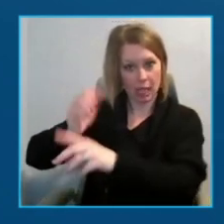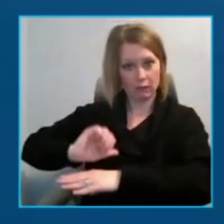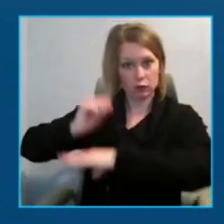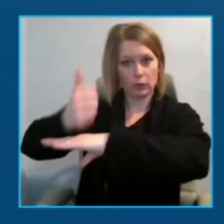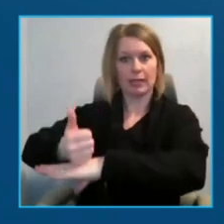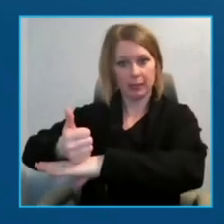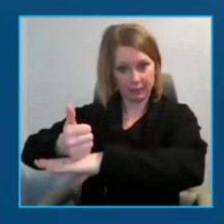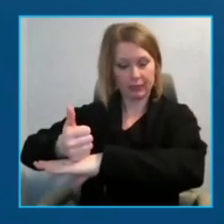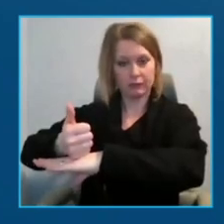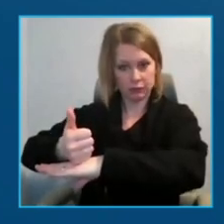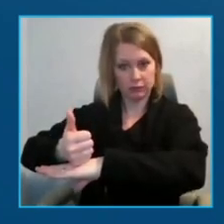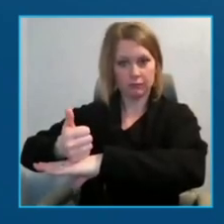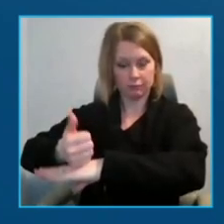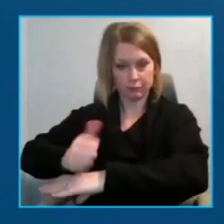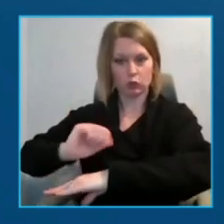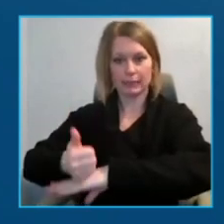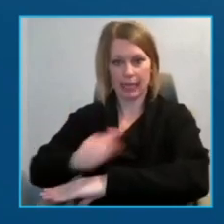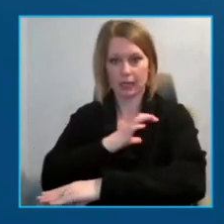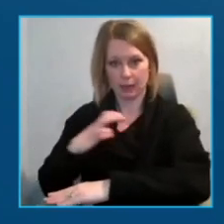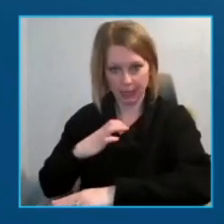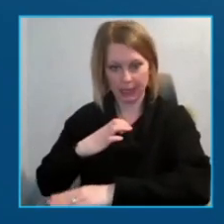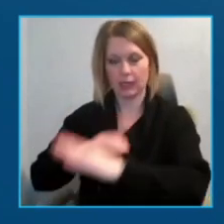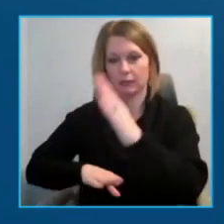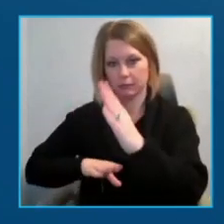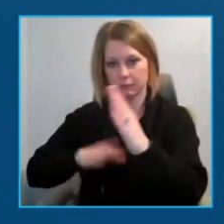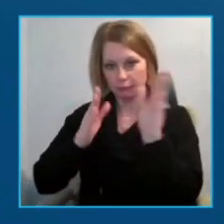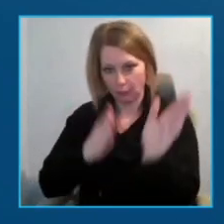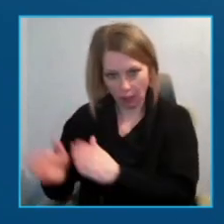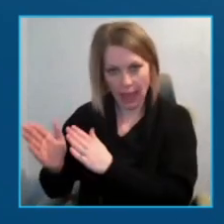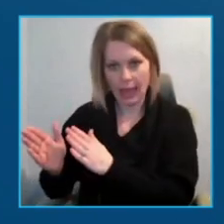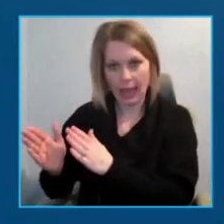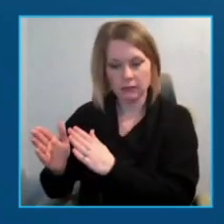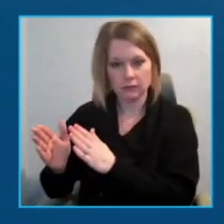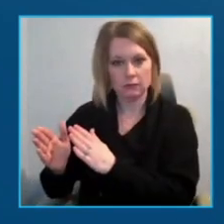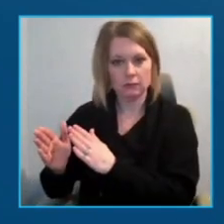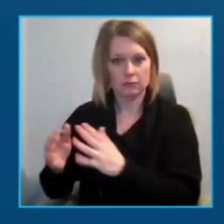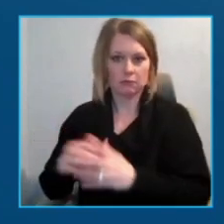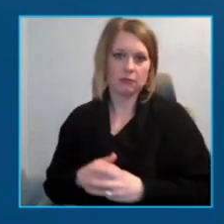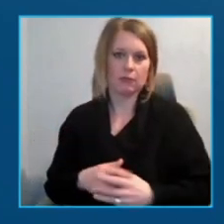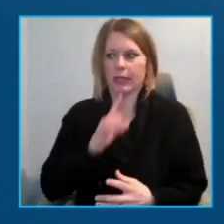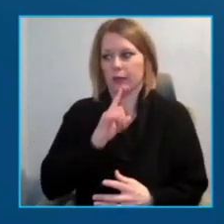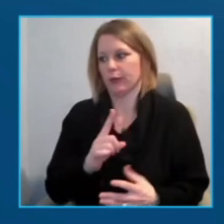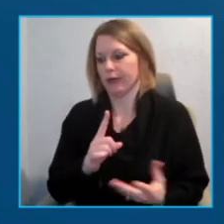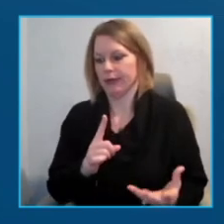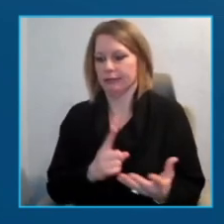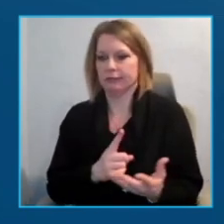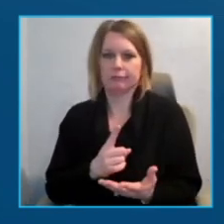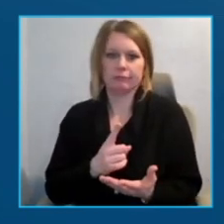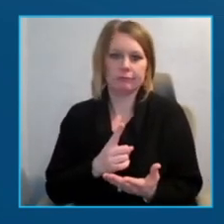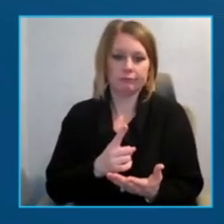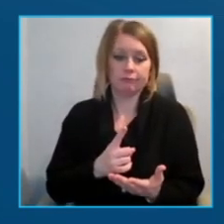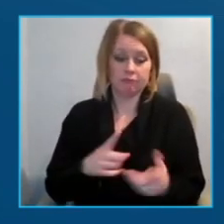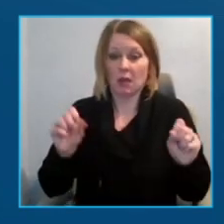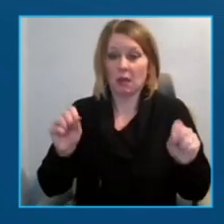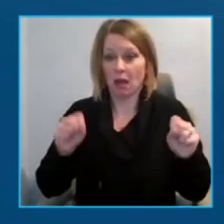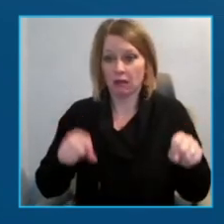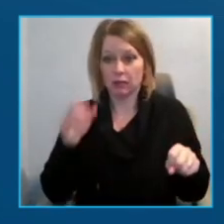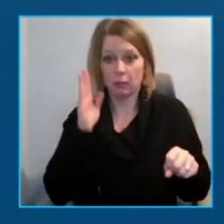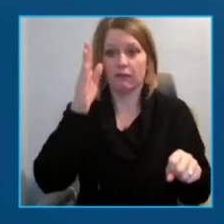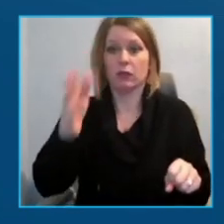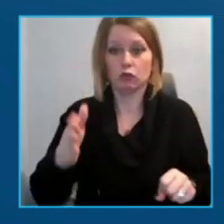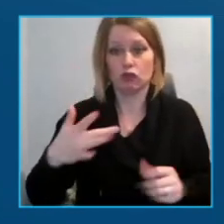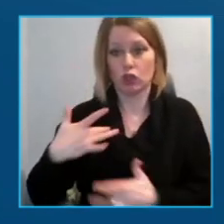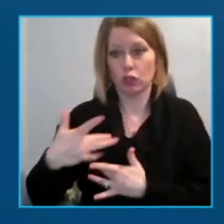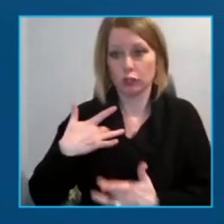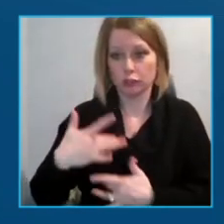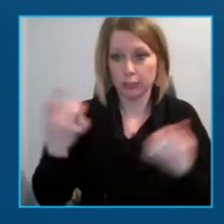establish an affirmative action committee, come up with a plan and implement that plan, subject to, you know, future concerns that may be raised. But I